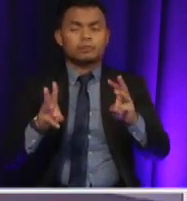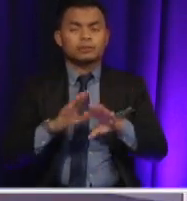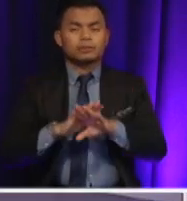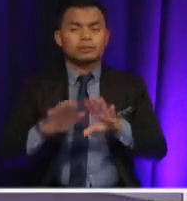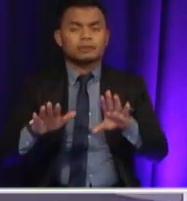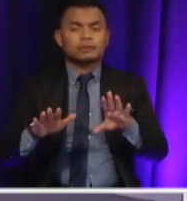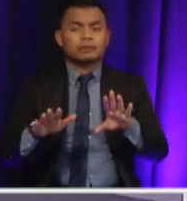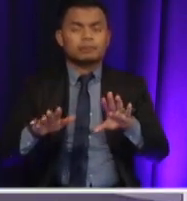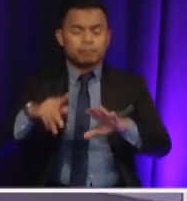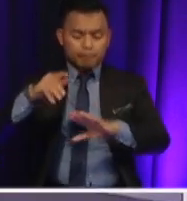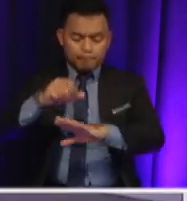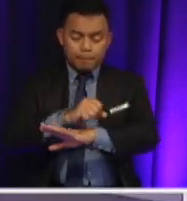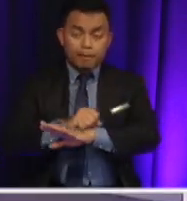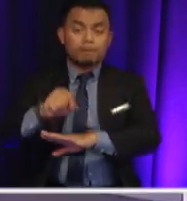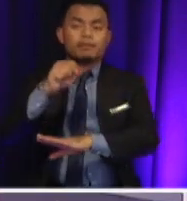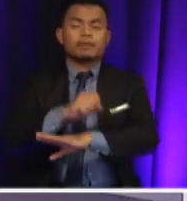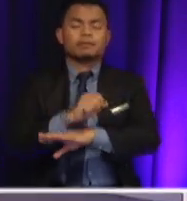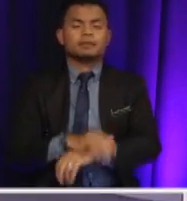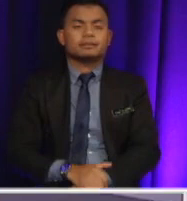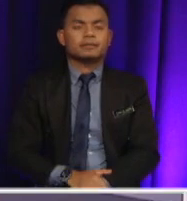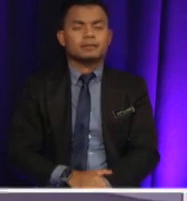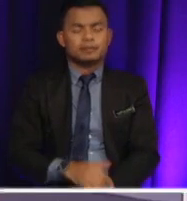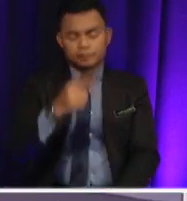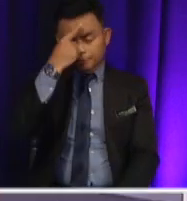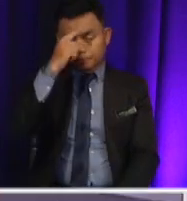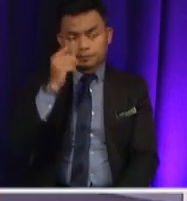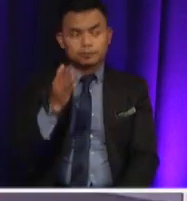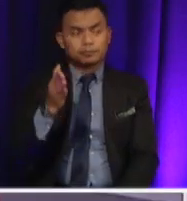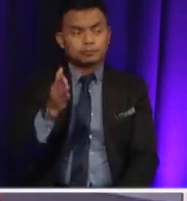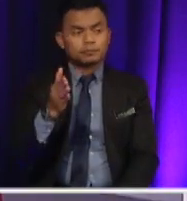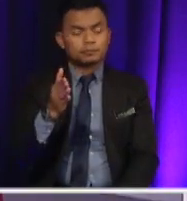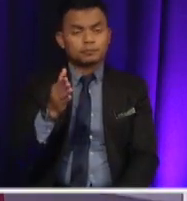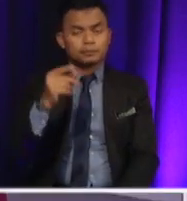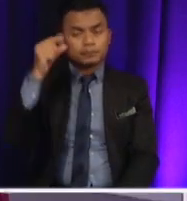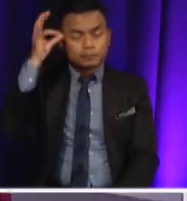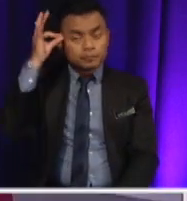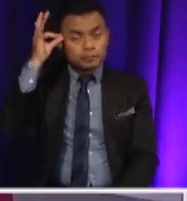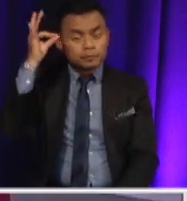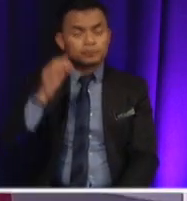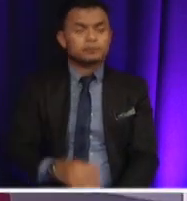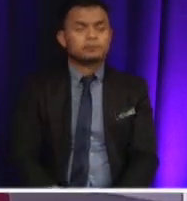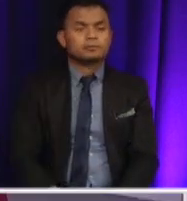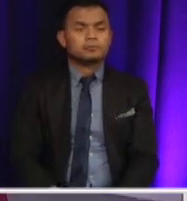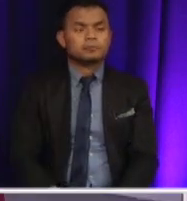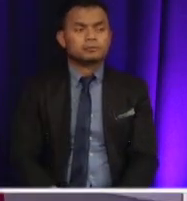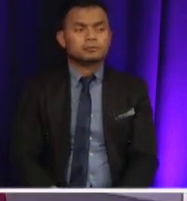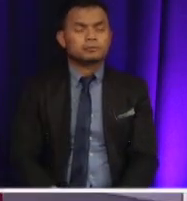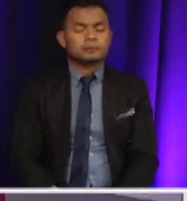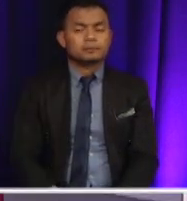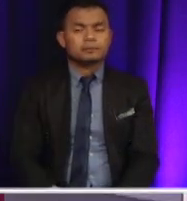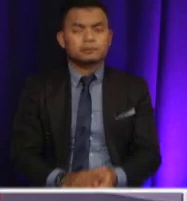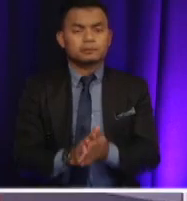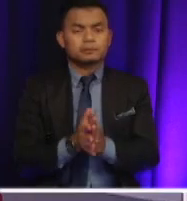more information, just a little bit more for you to think about. Long time ago, poems are written